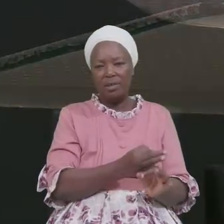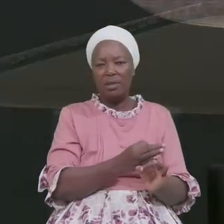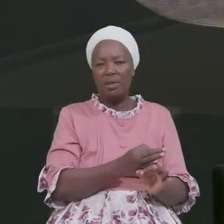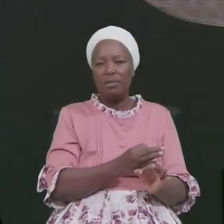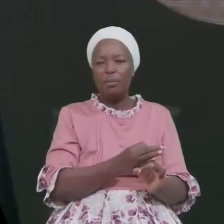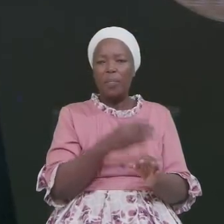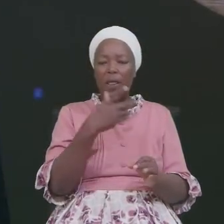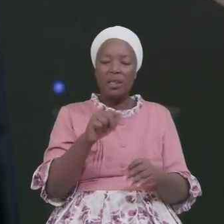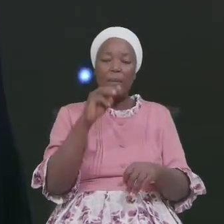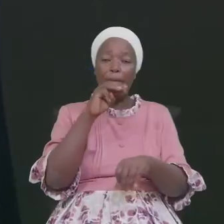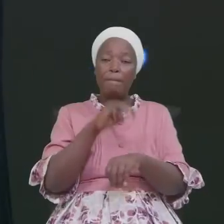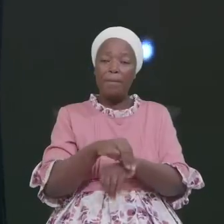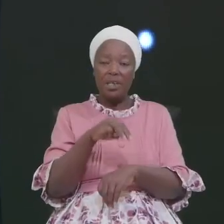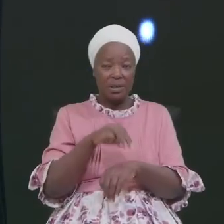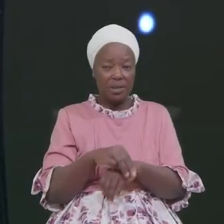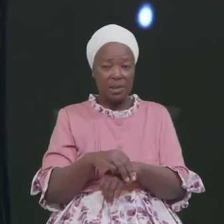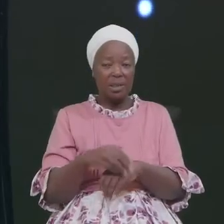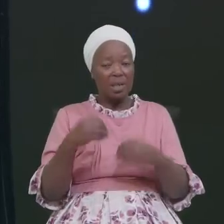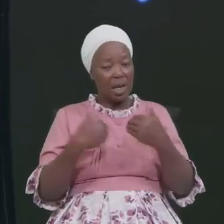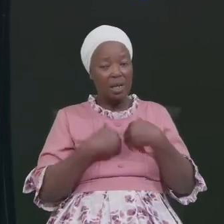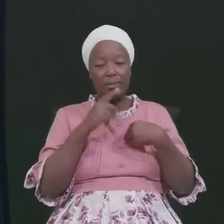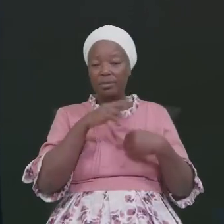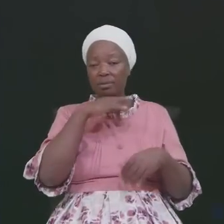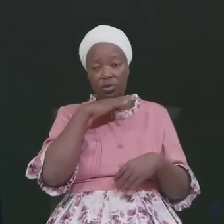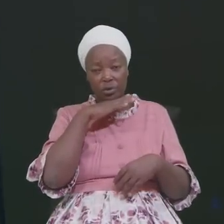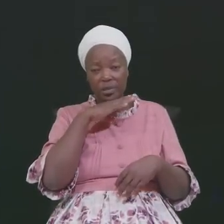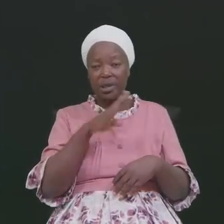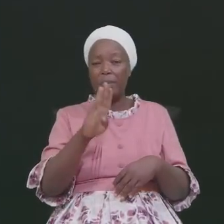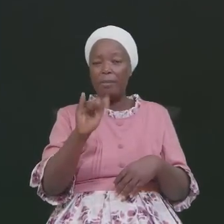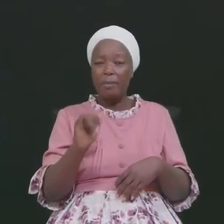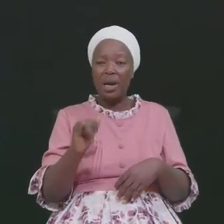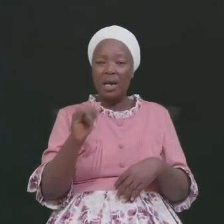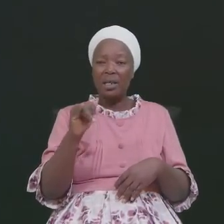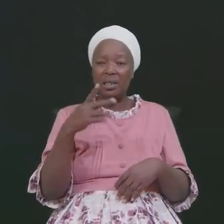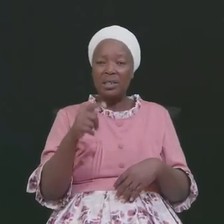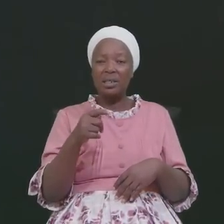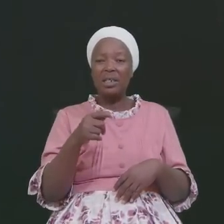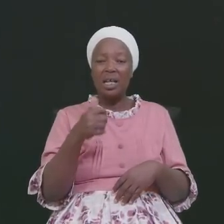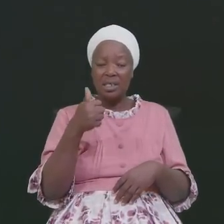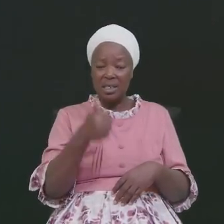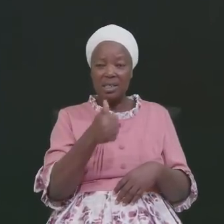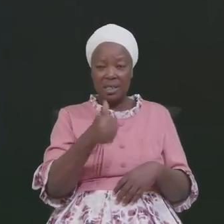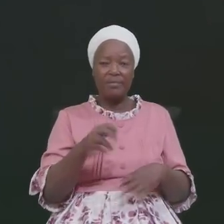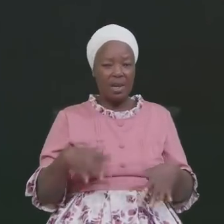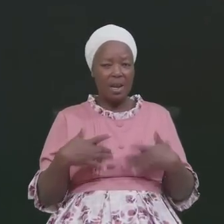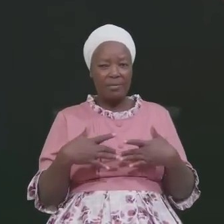music ministry has been corrupted by the self-life,